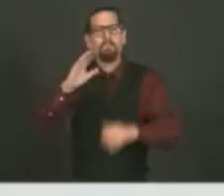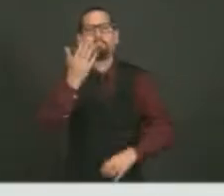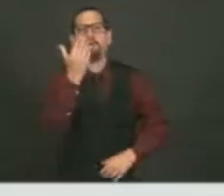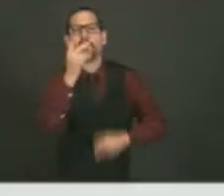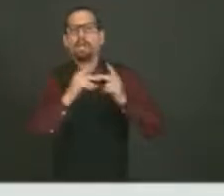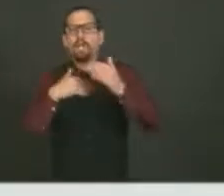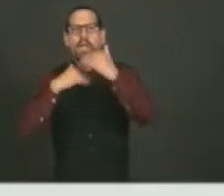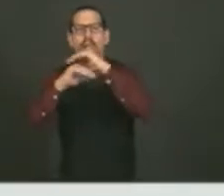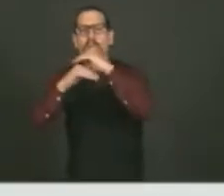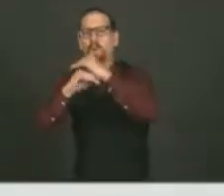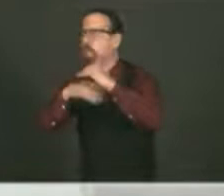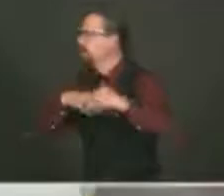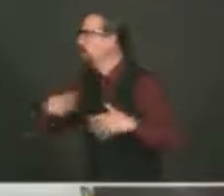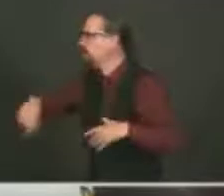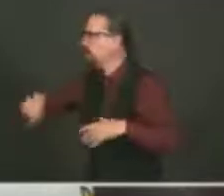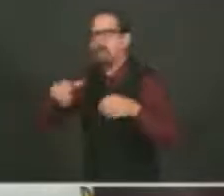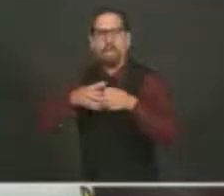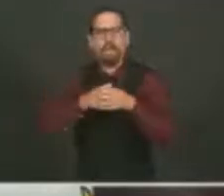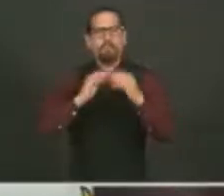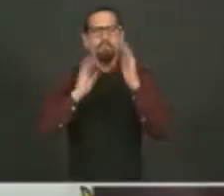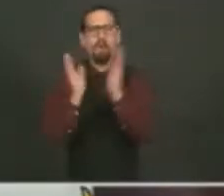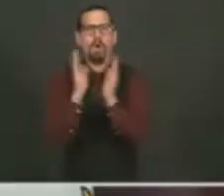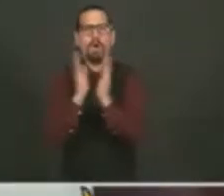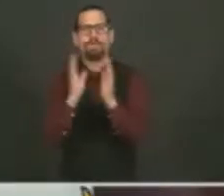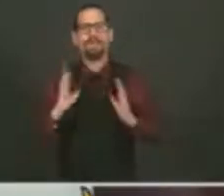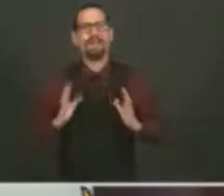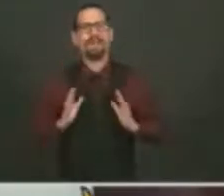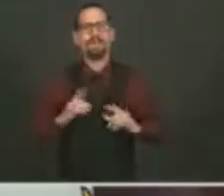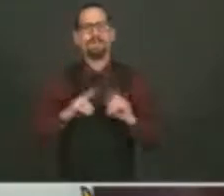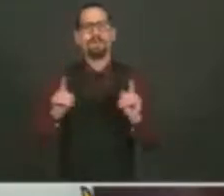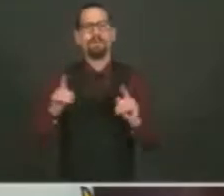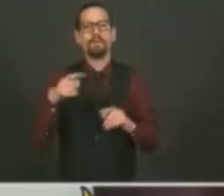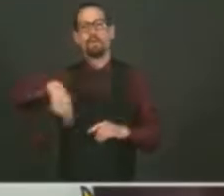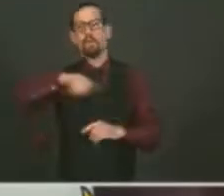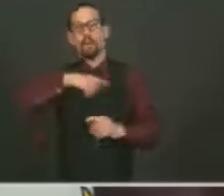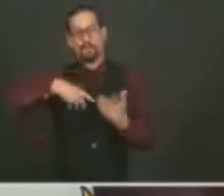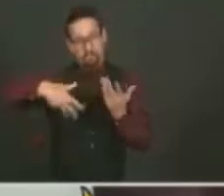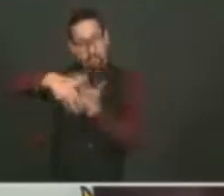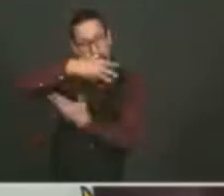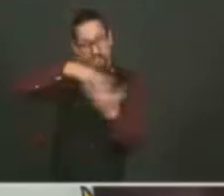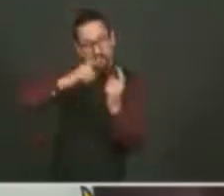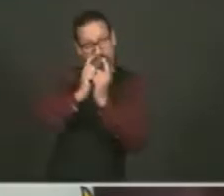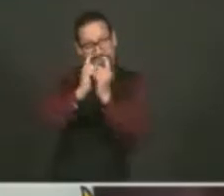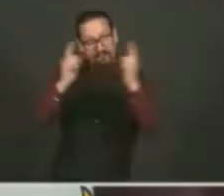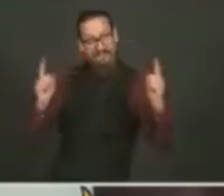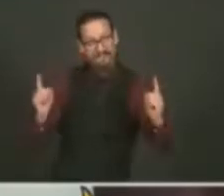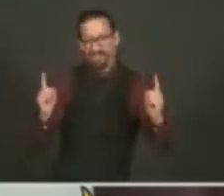wearing masks, they're not socially distancing, and their guard is down.